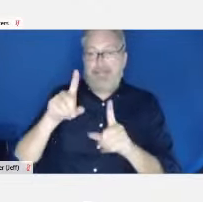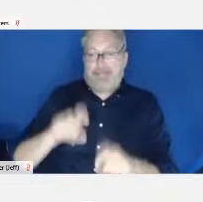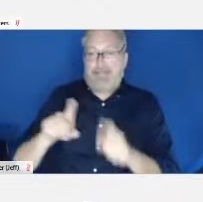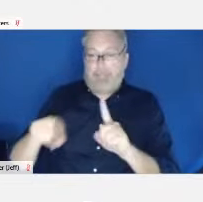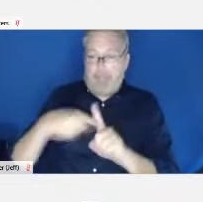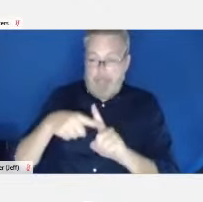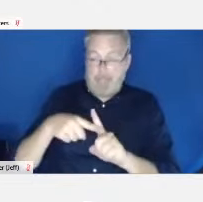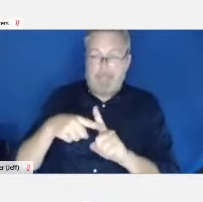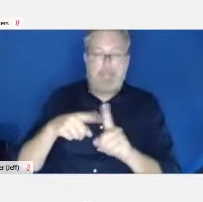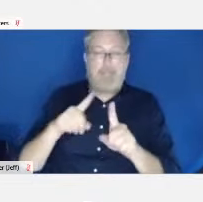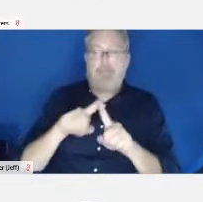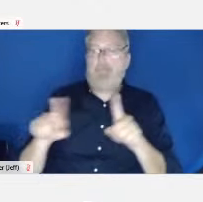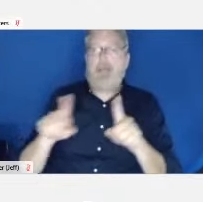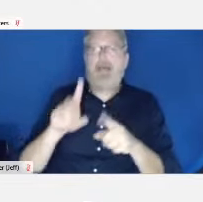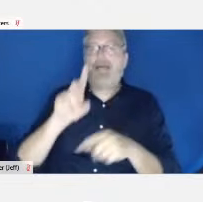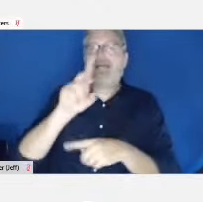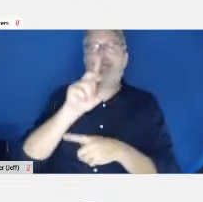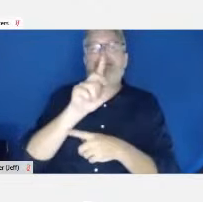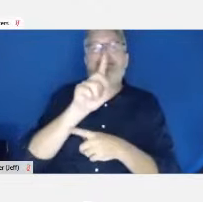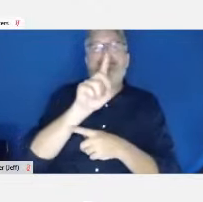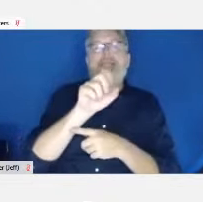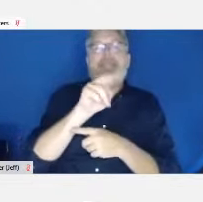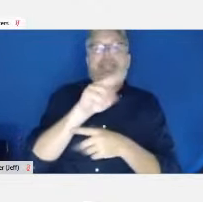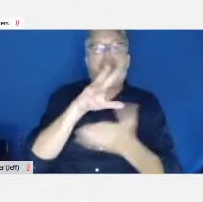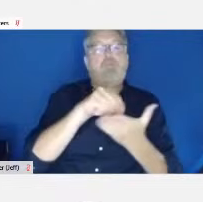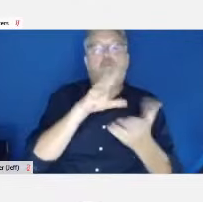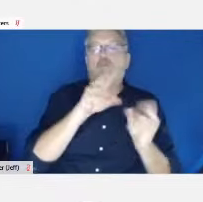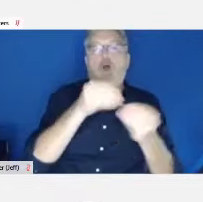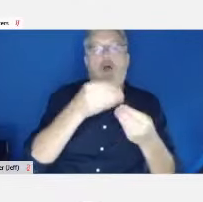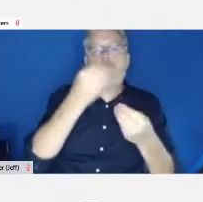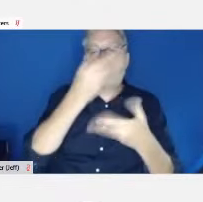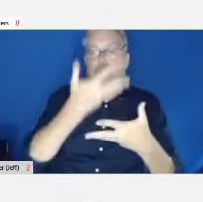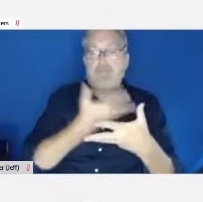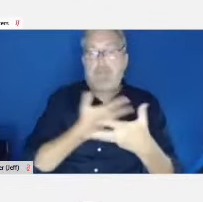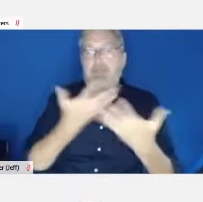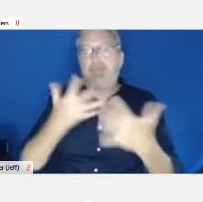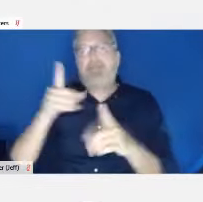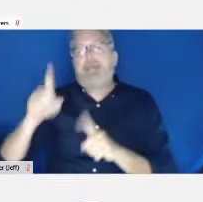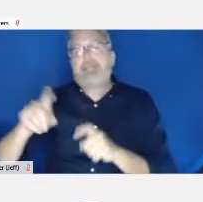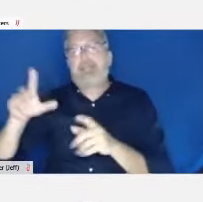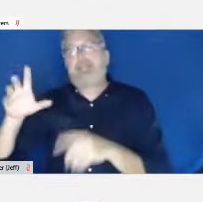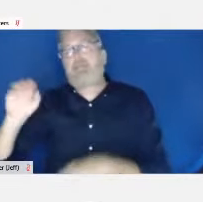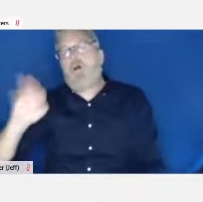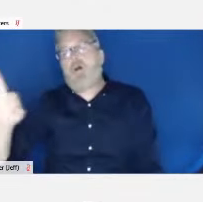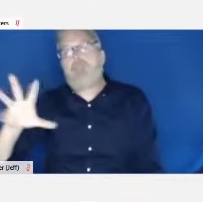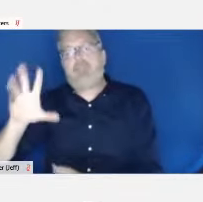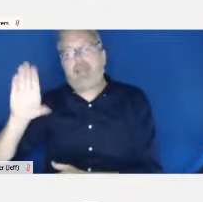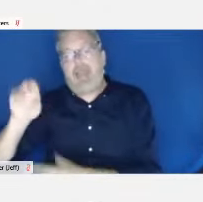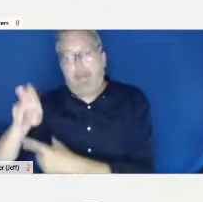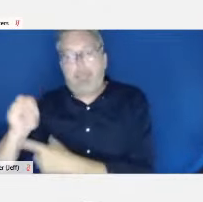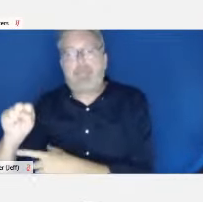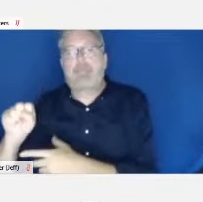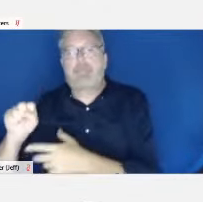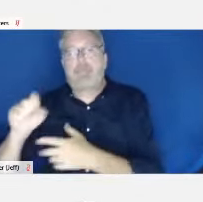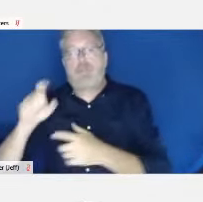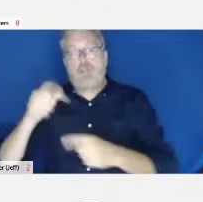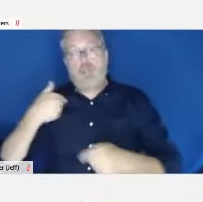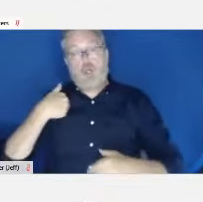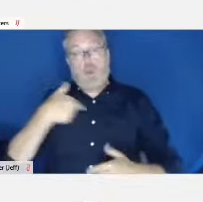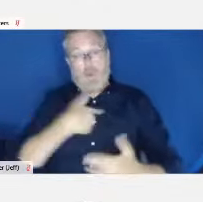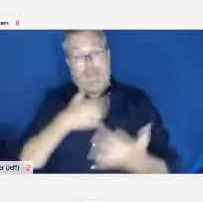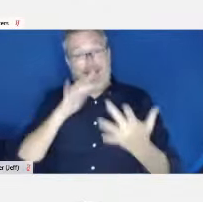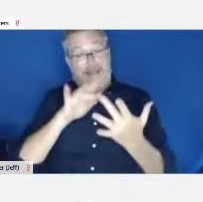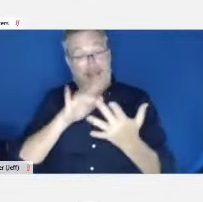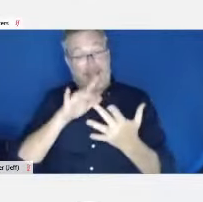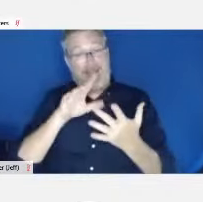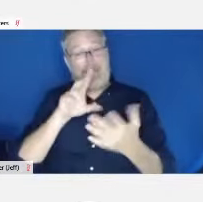been informed about this from the Dean of Students office because perhaps they tested off campus and didn't report, should we contact